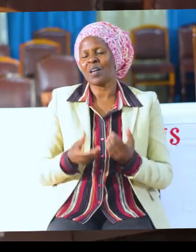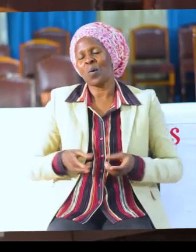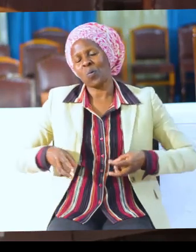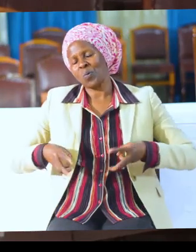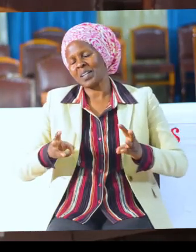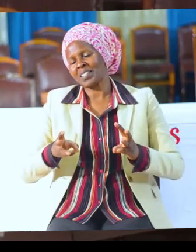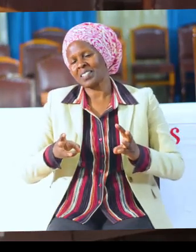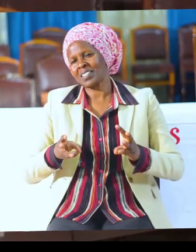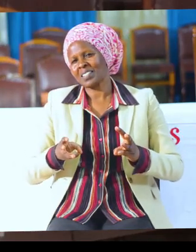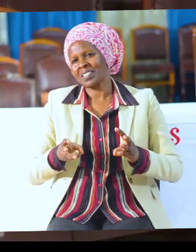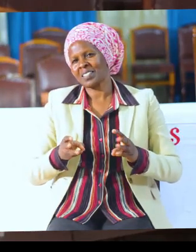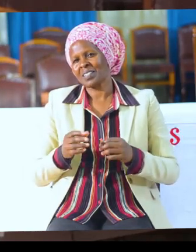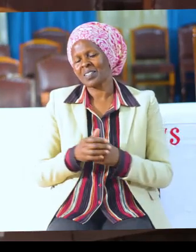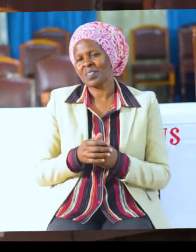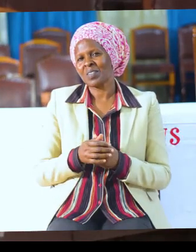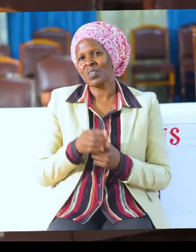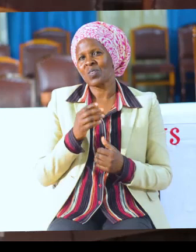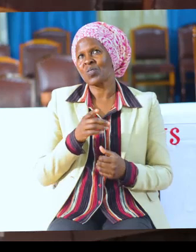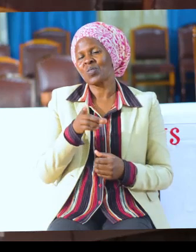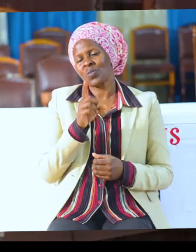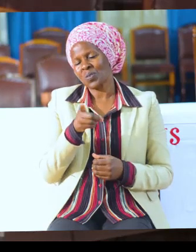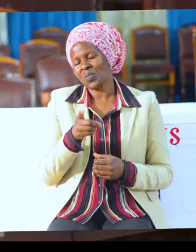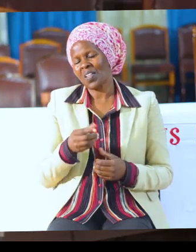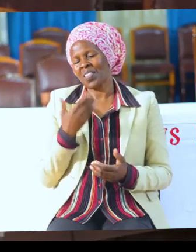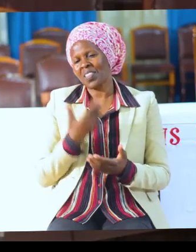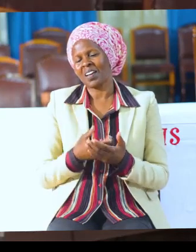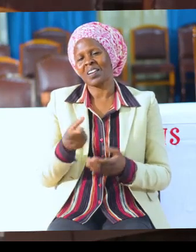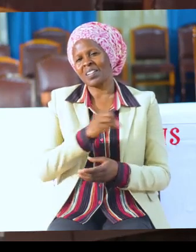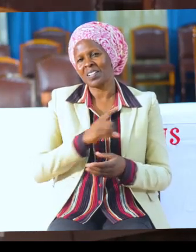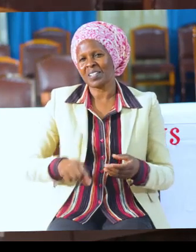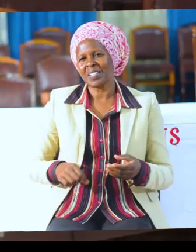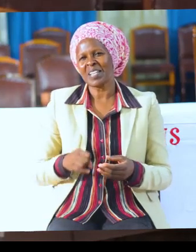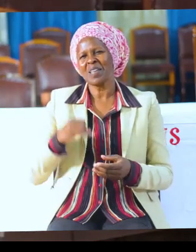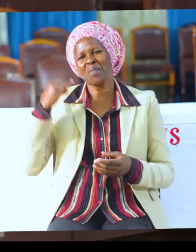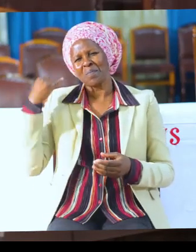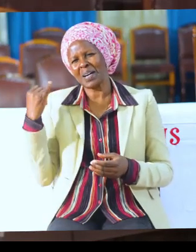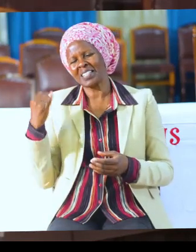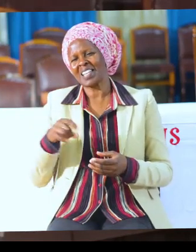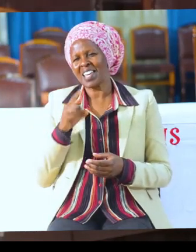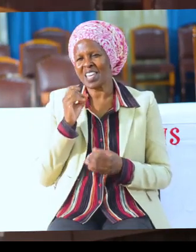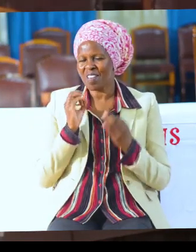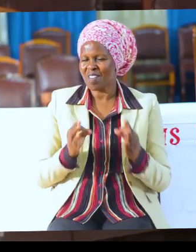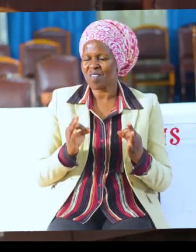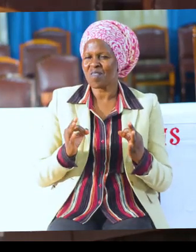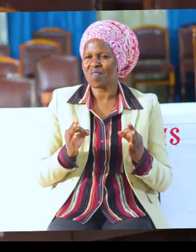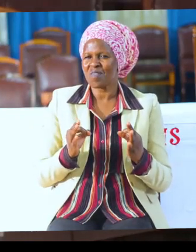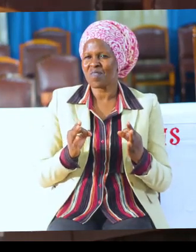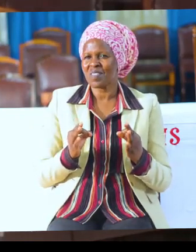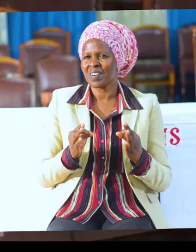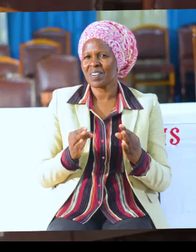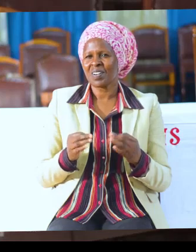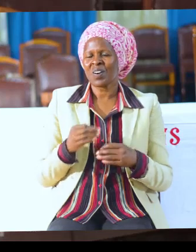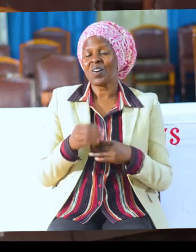through, you know, online. We can thank the Lord. You can only imagine if there was this